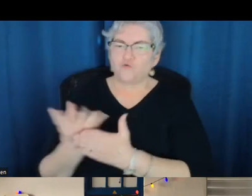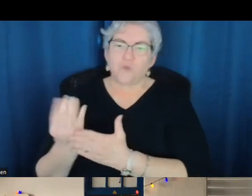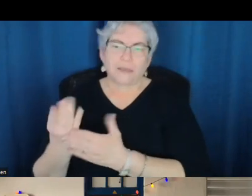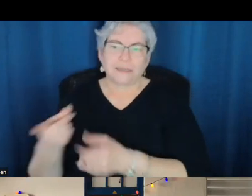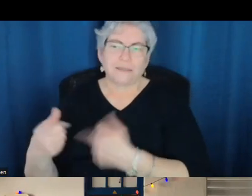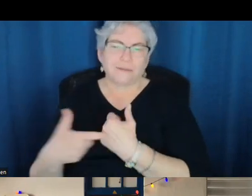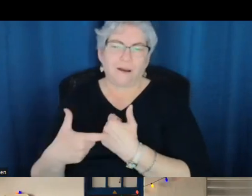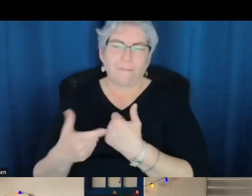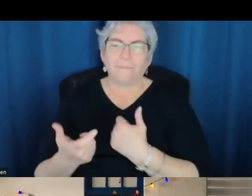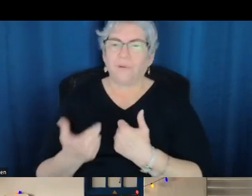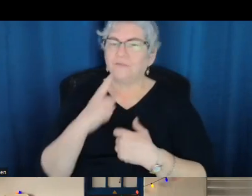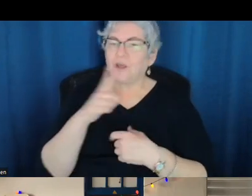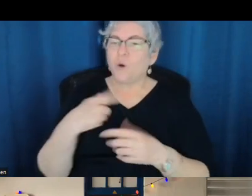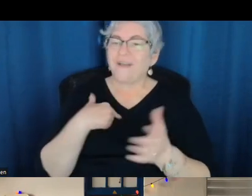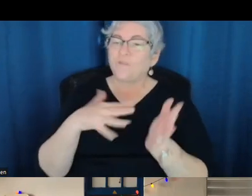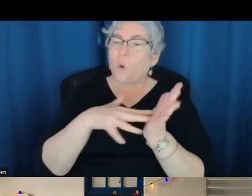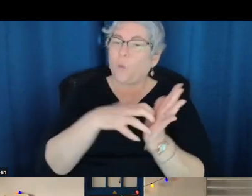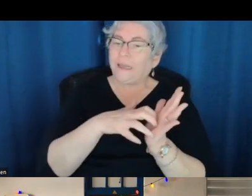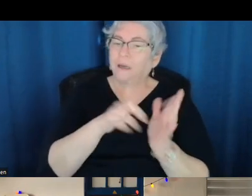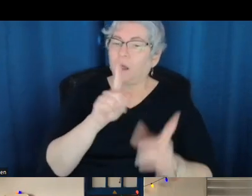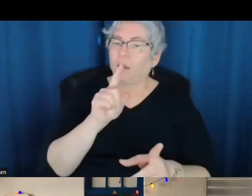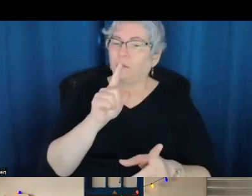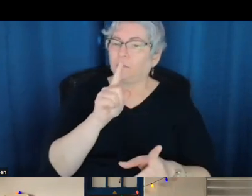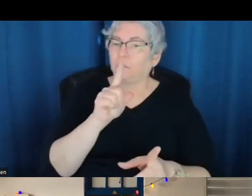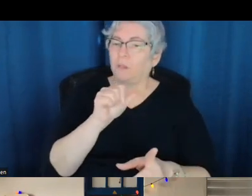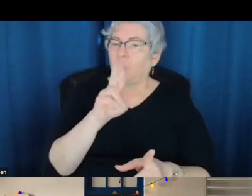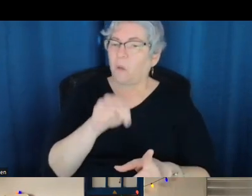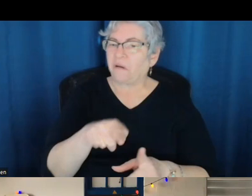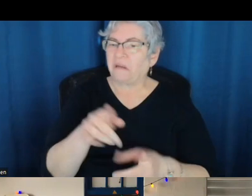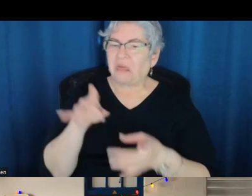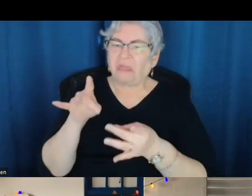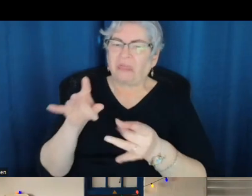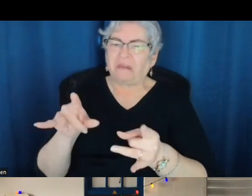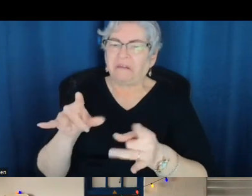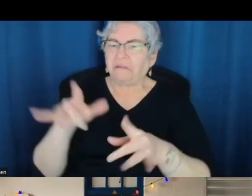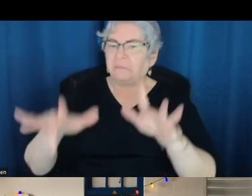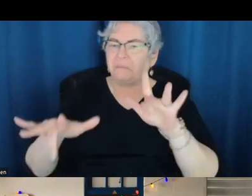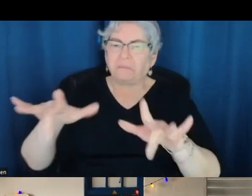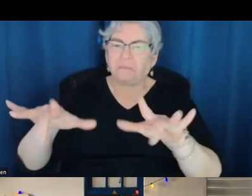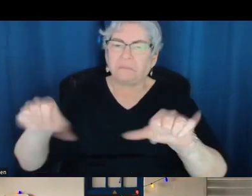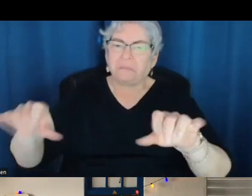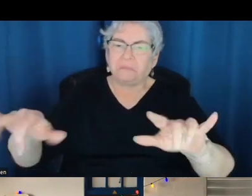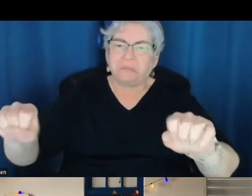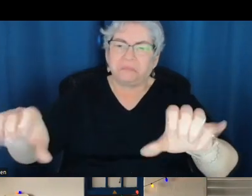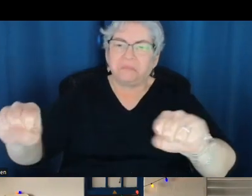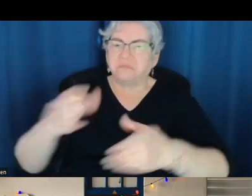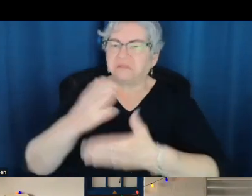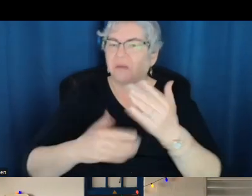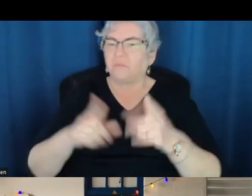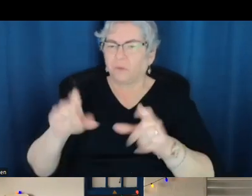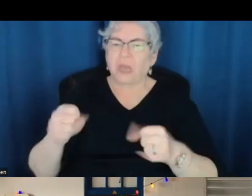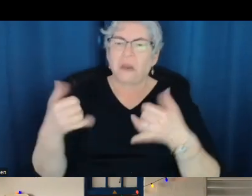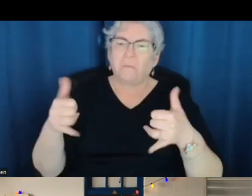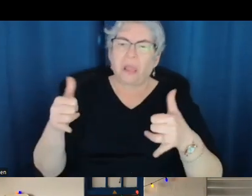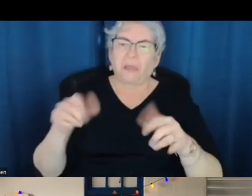So if you have a weak lawn, it's already thin, it's patchy, I think you can experiment and play with